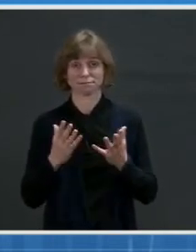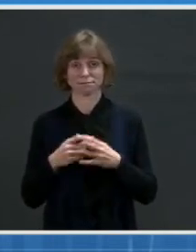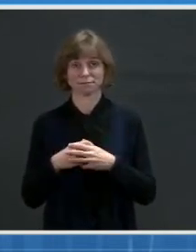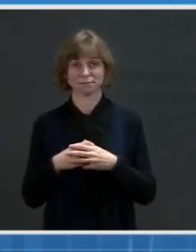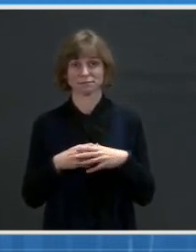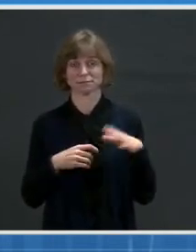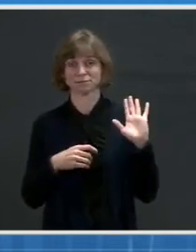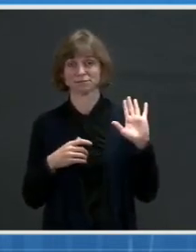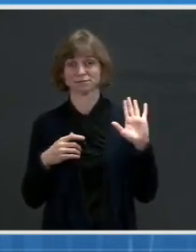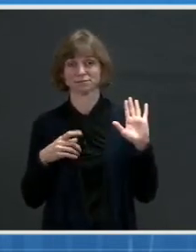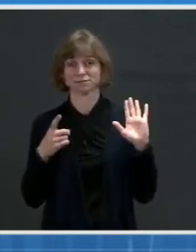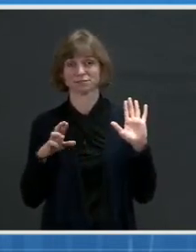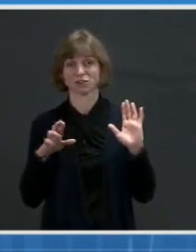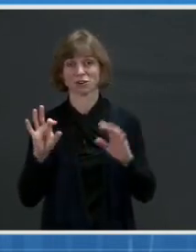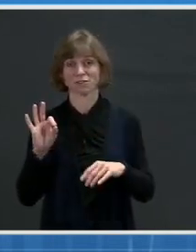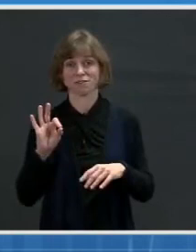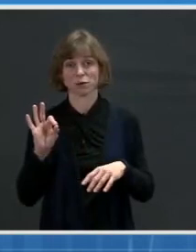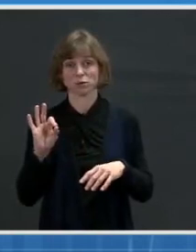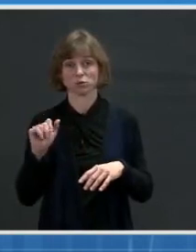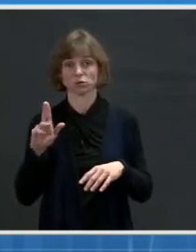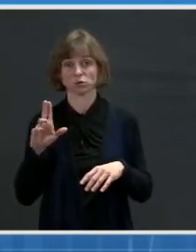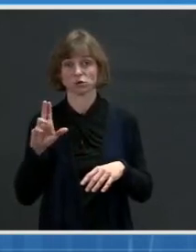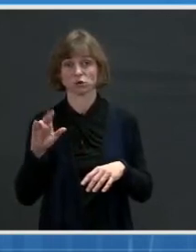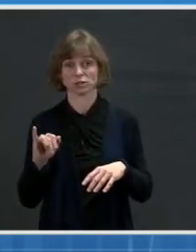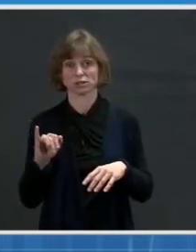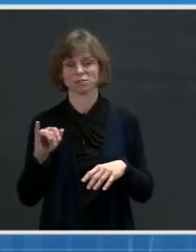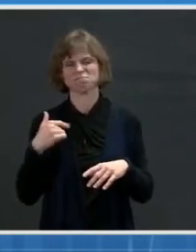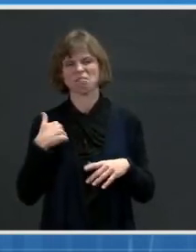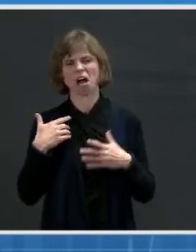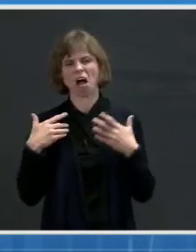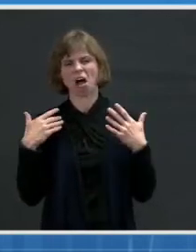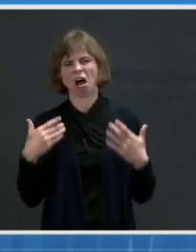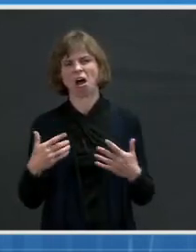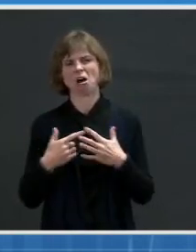Yeah, actually, look, I'll start.